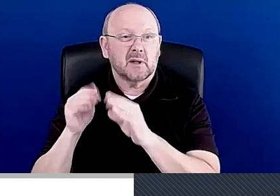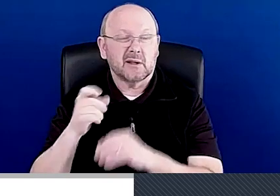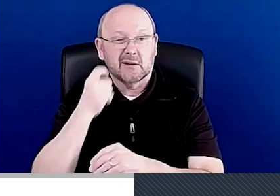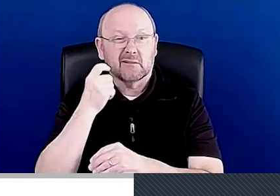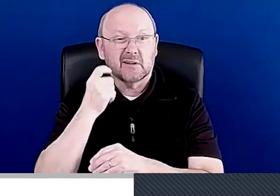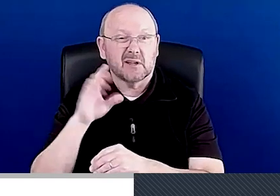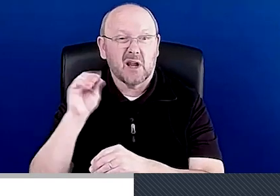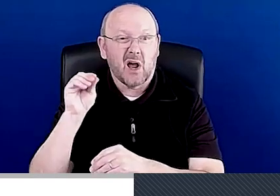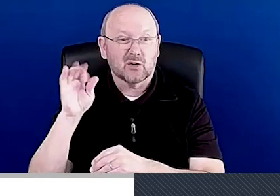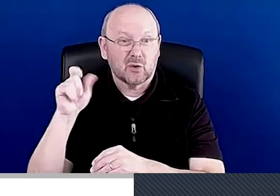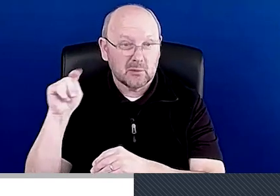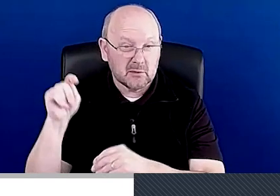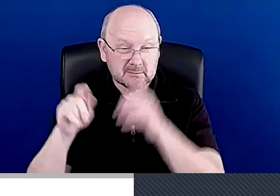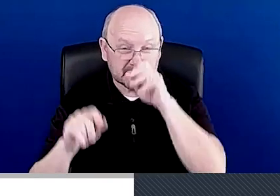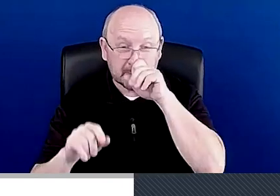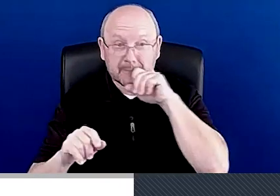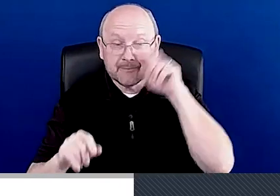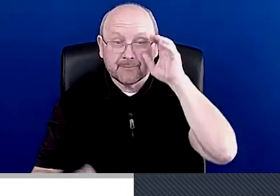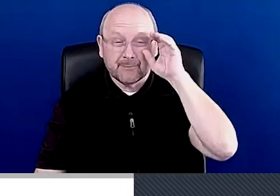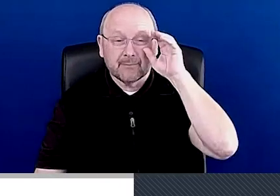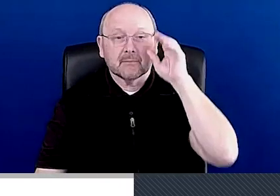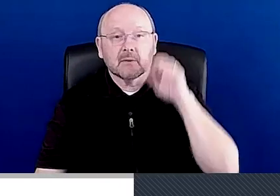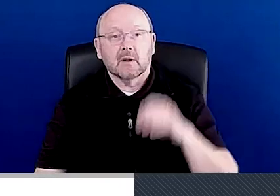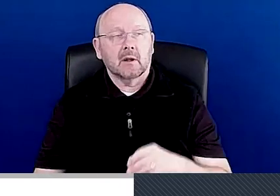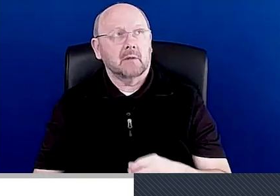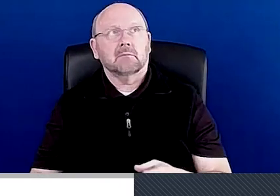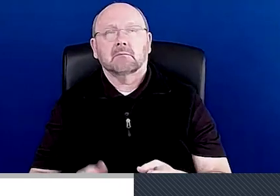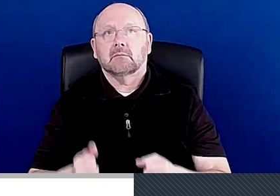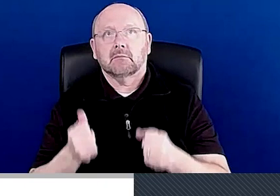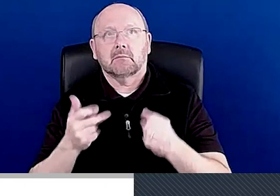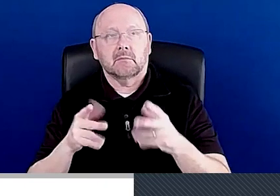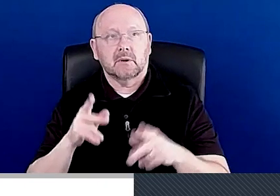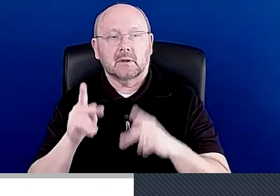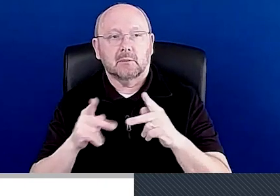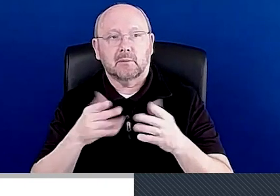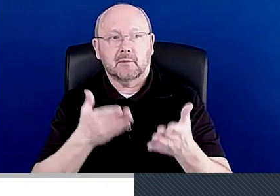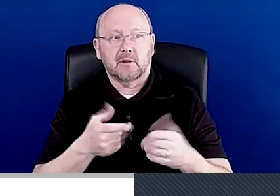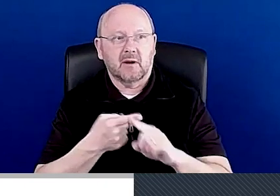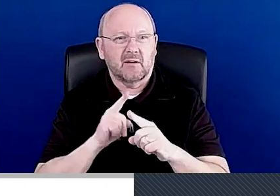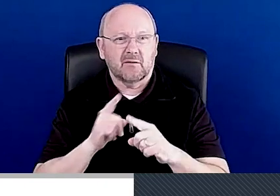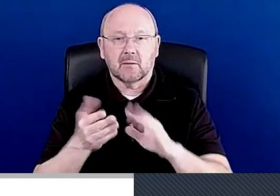big deal. There are many adult ed programs at different community colleges and